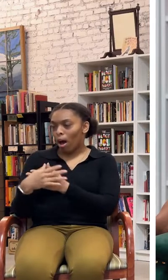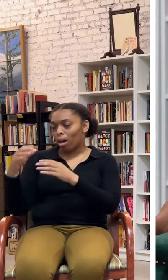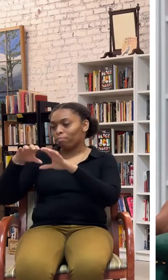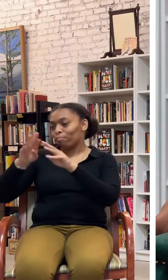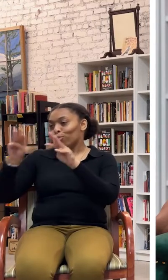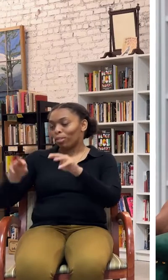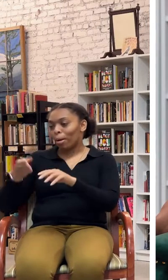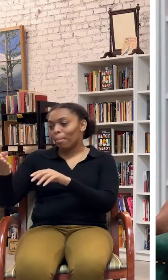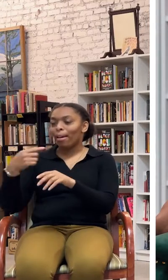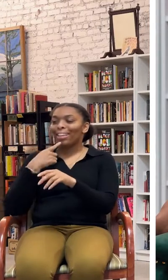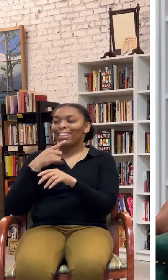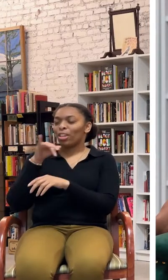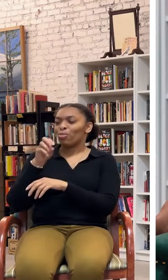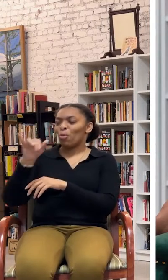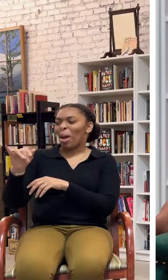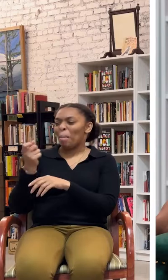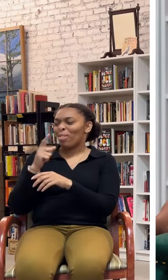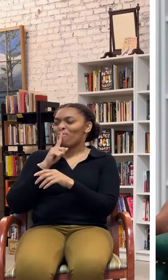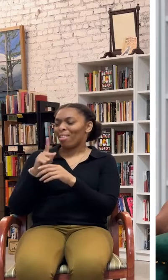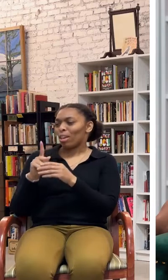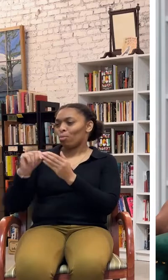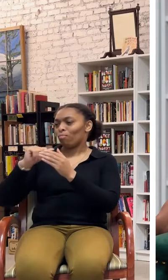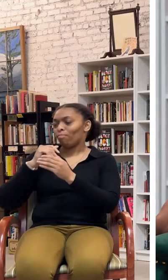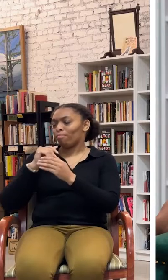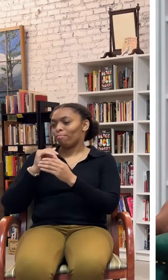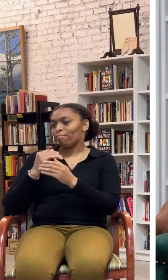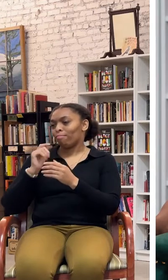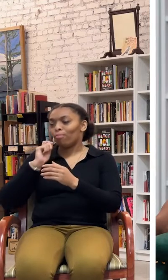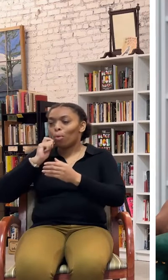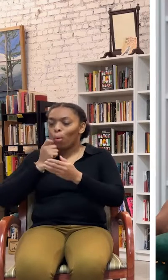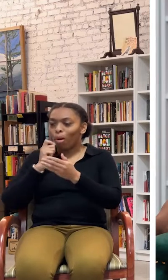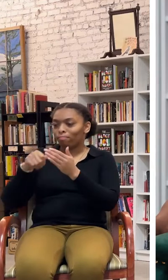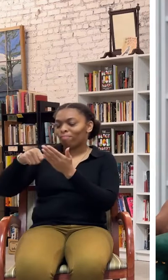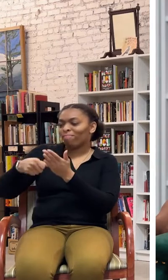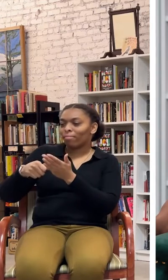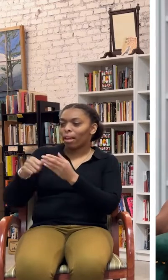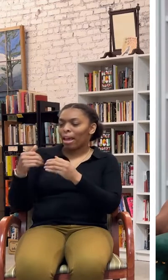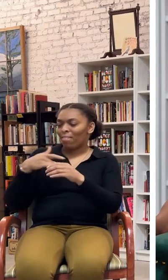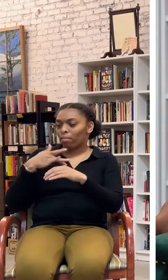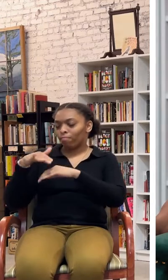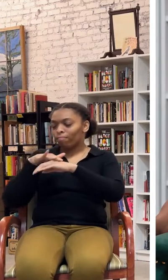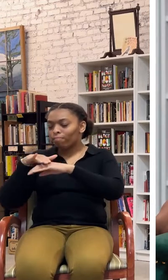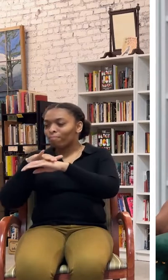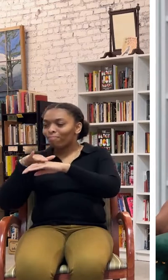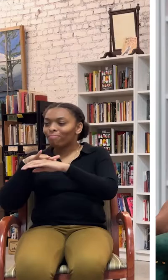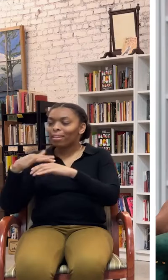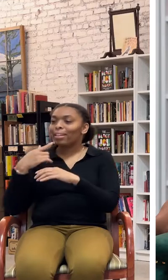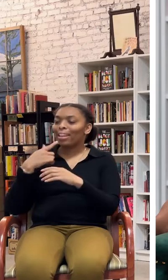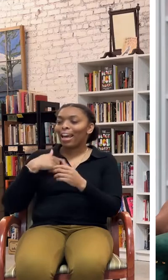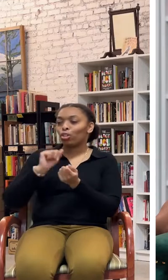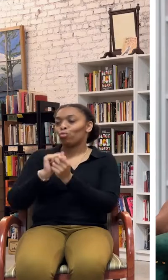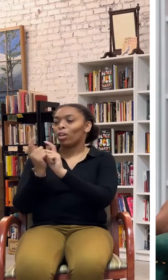but it had like this really perfect groove on the back that my thumb fit on. And so I started rubbing it and saying, I transform fear into